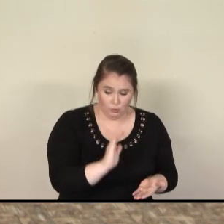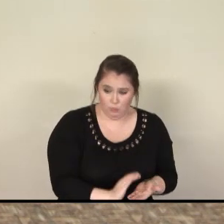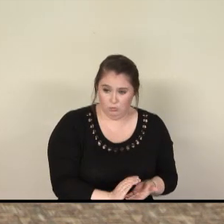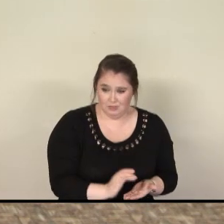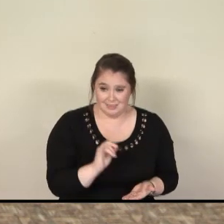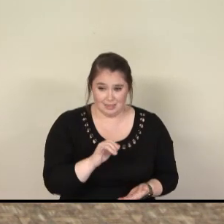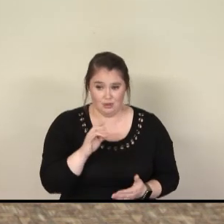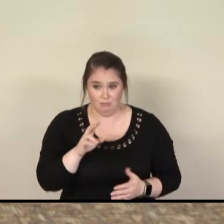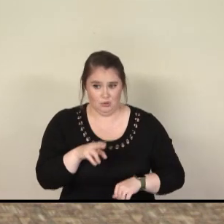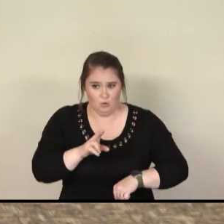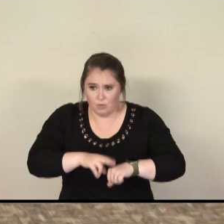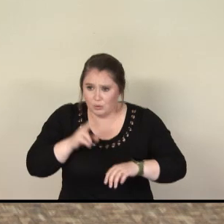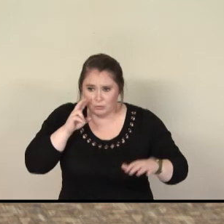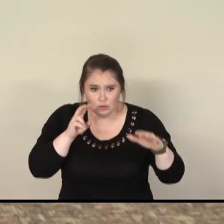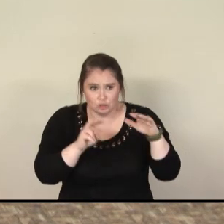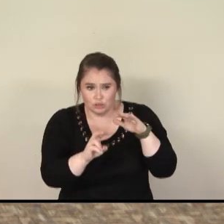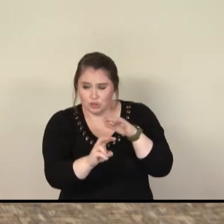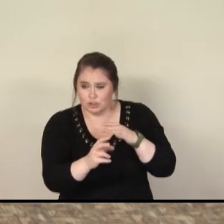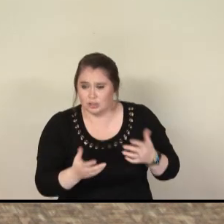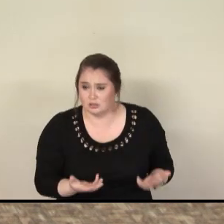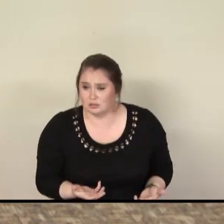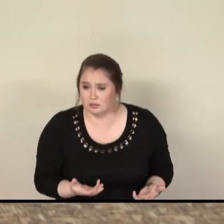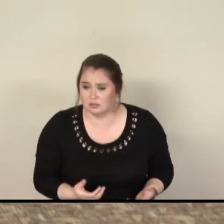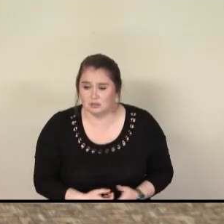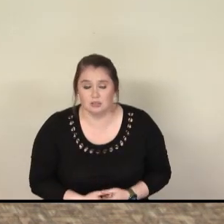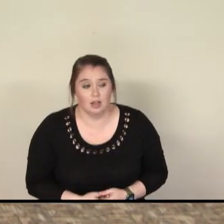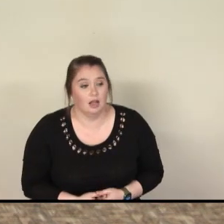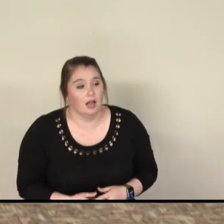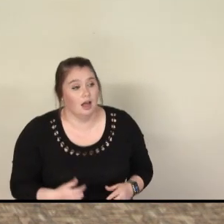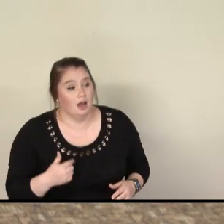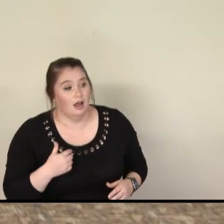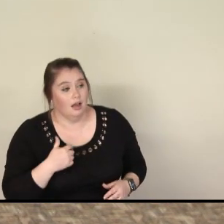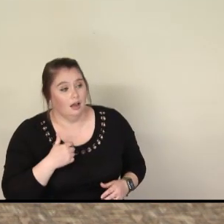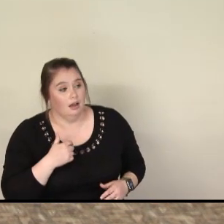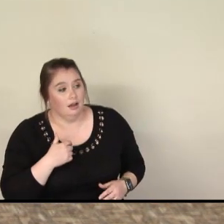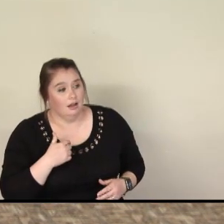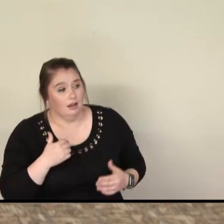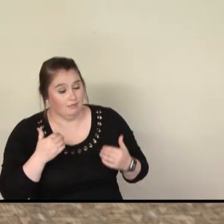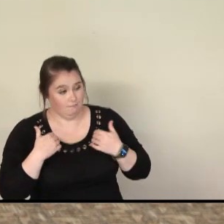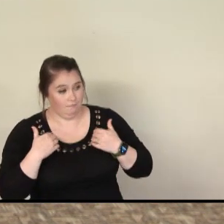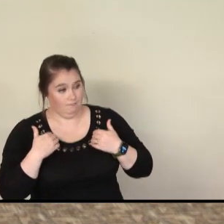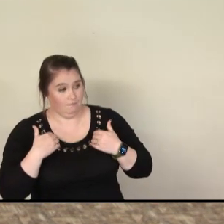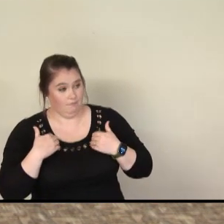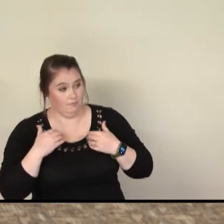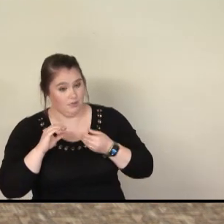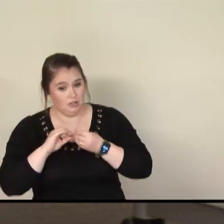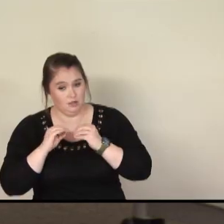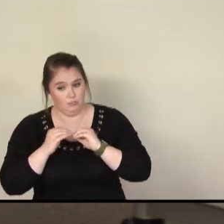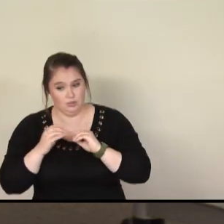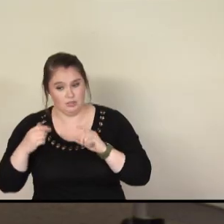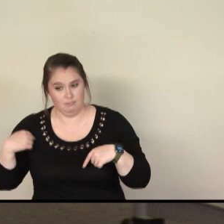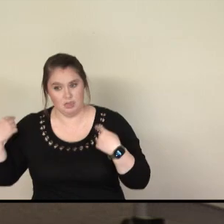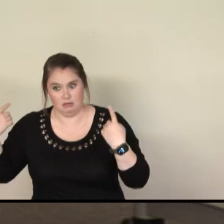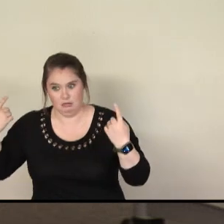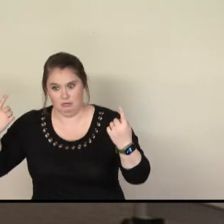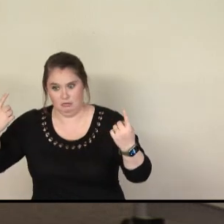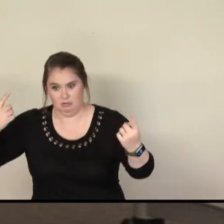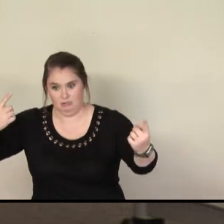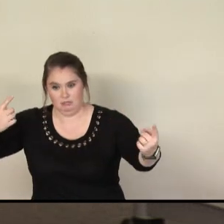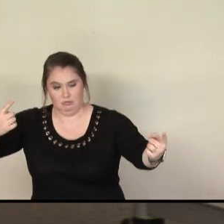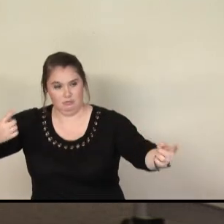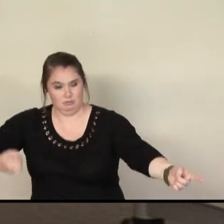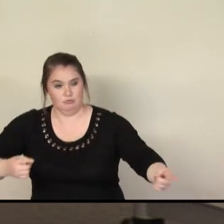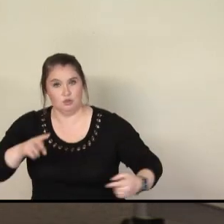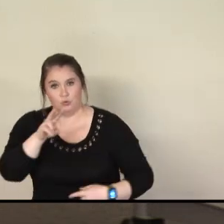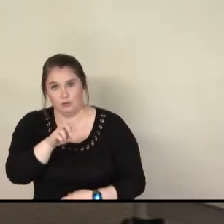normal projection, or? I have numbers that I've been tracking. Well, I've been tracking